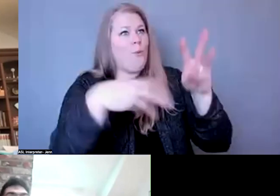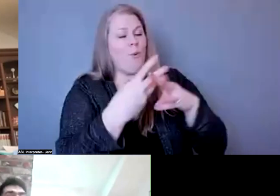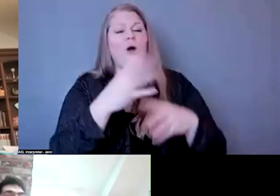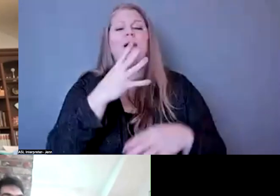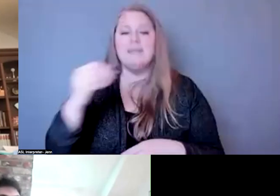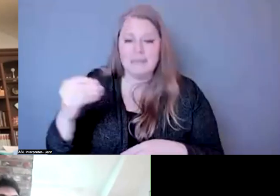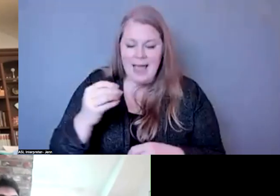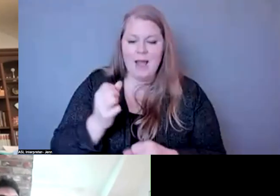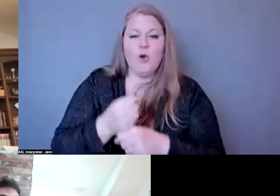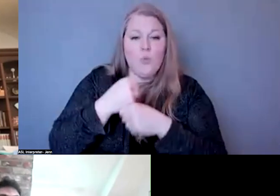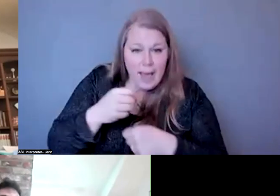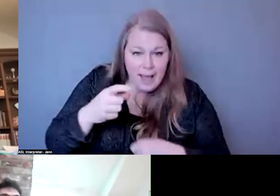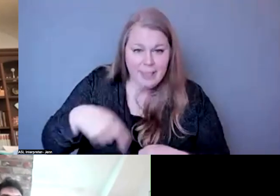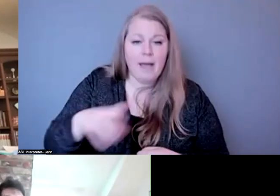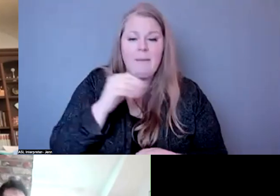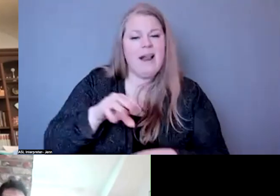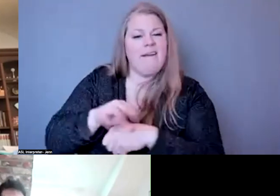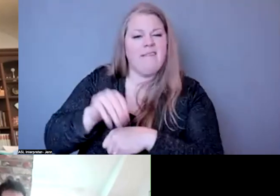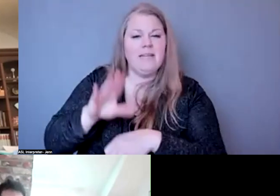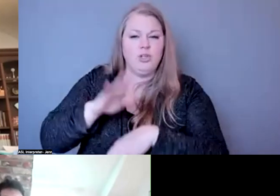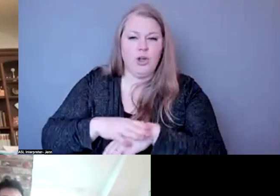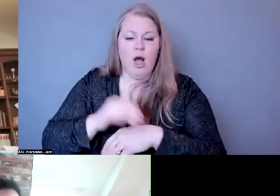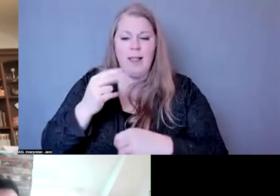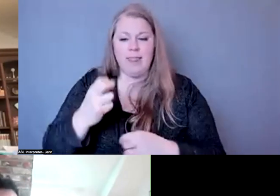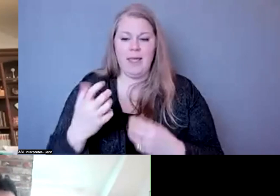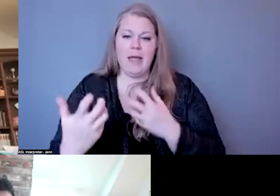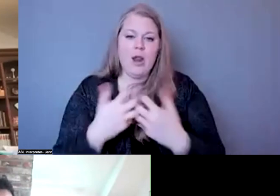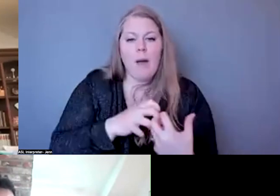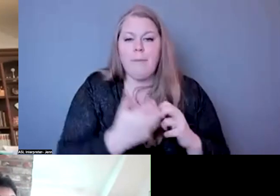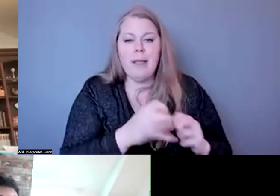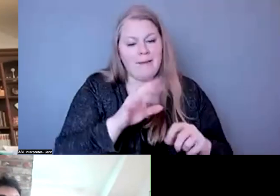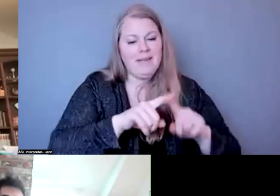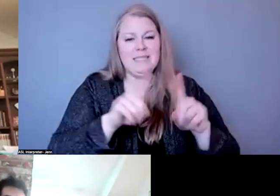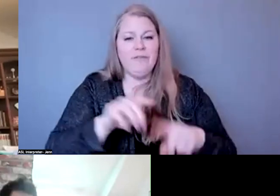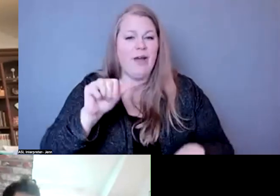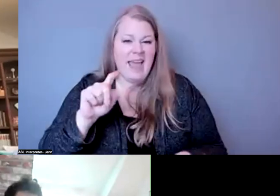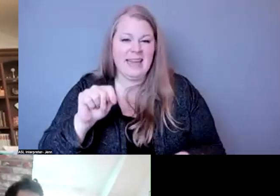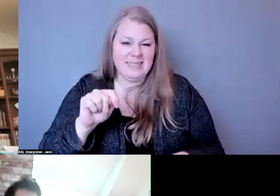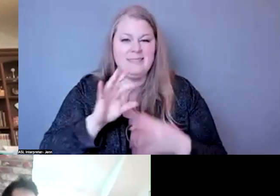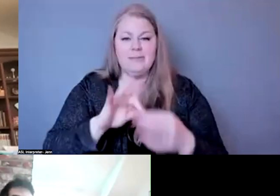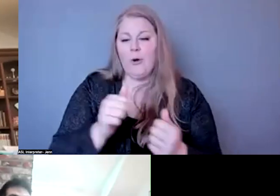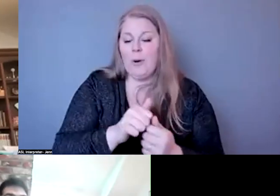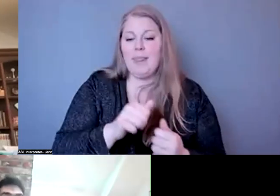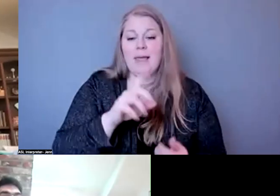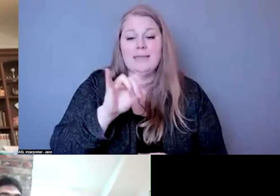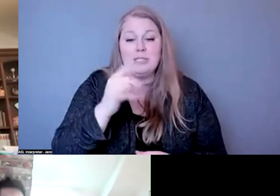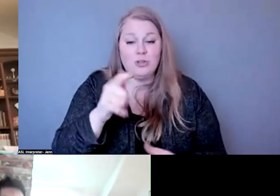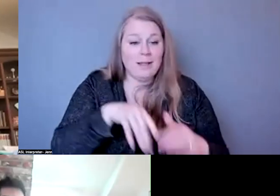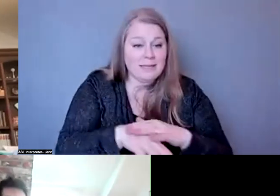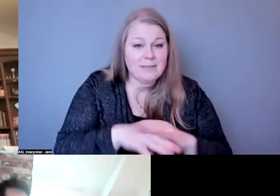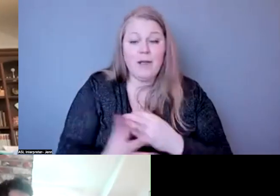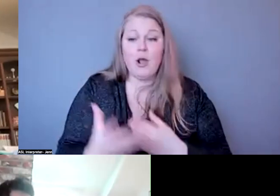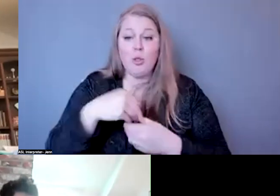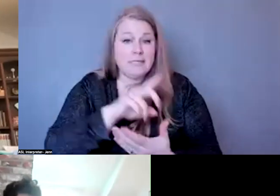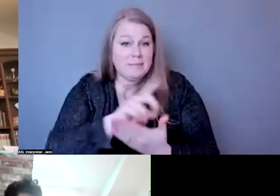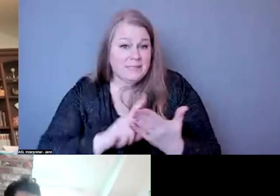and advising on the interoperability with various AT in terms of digital accessibility, inclusive in design,